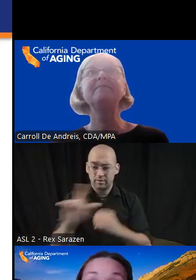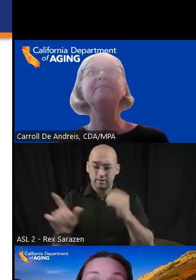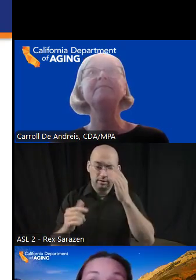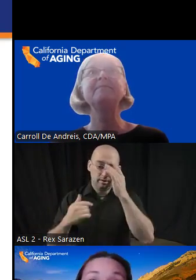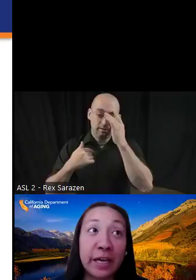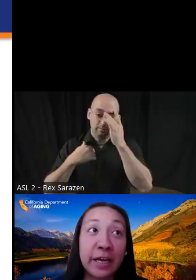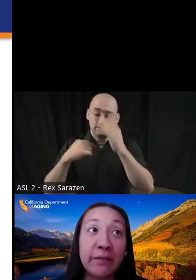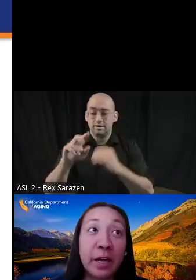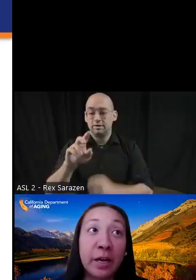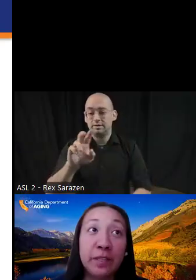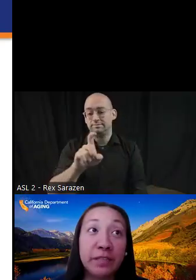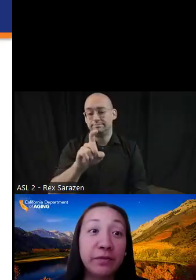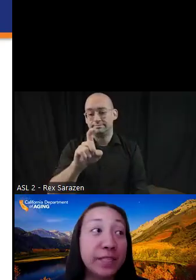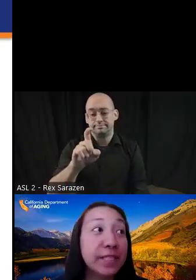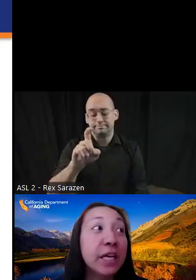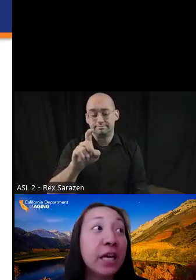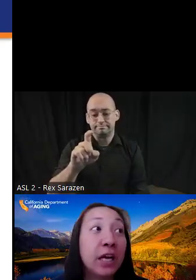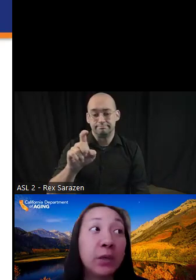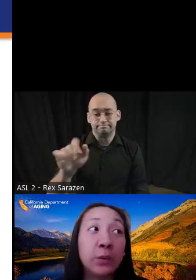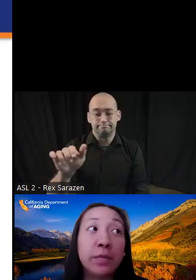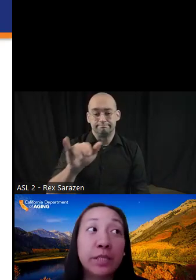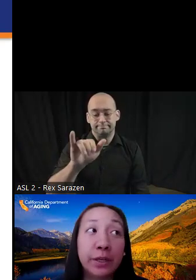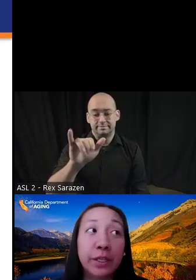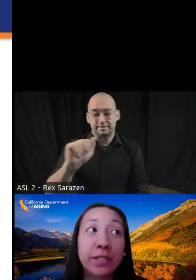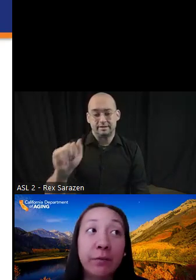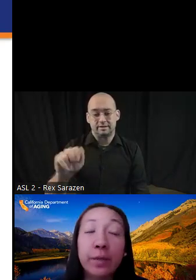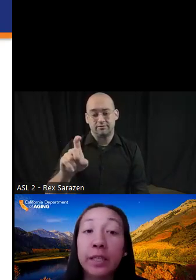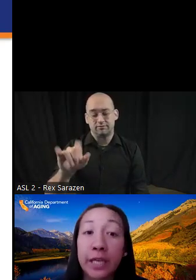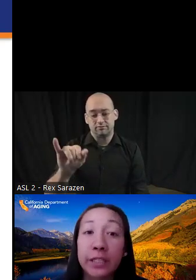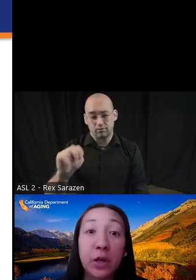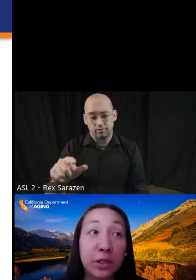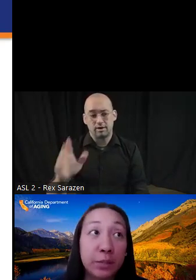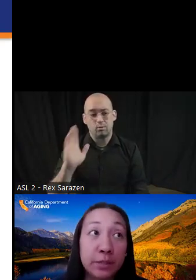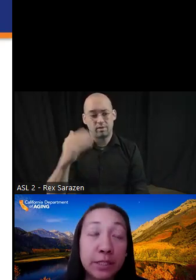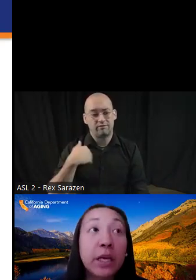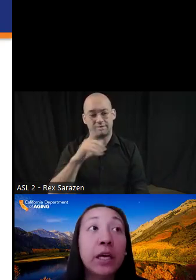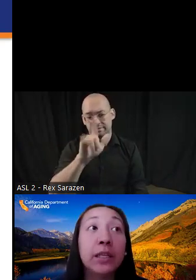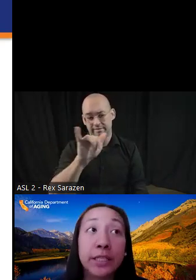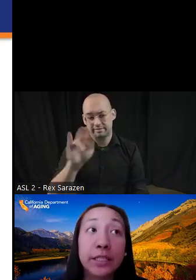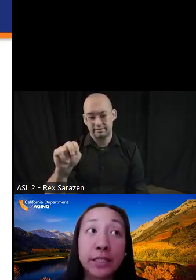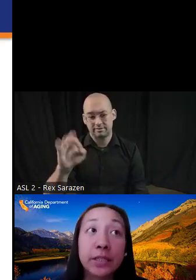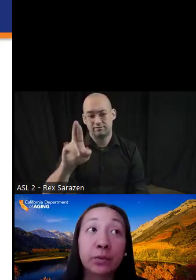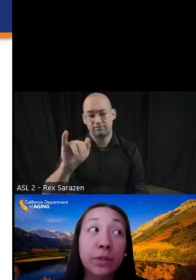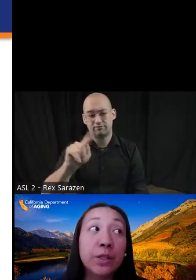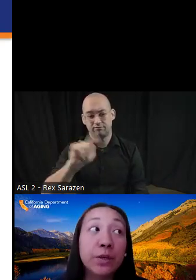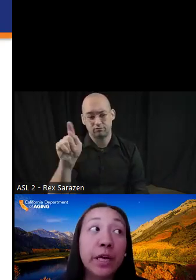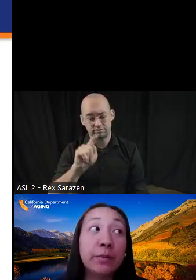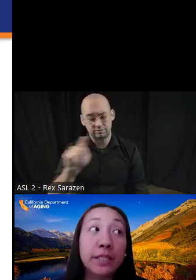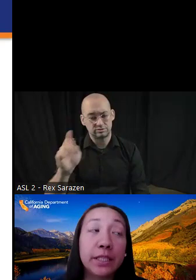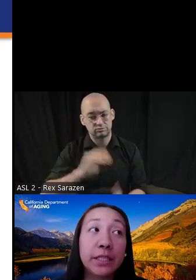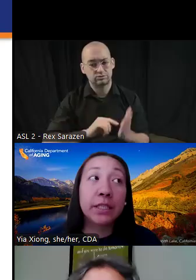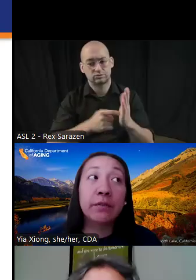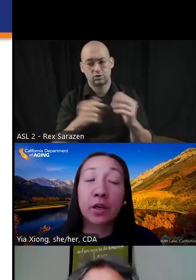and today we have Lynn Fritz, who will be starting us off with the land acknowledgement. Lynn is an Oroll